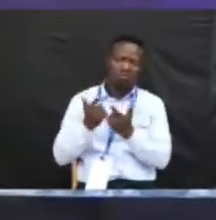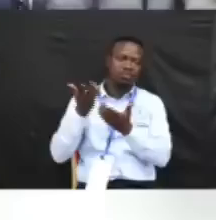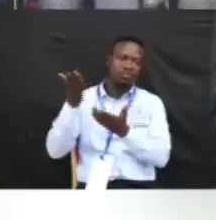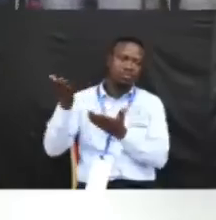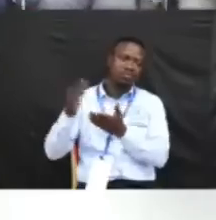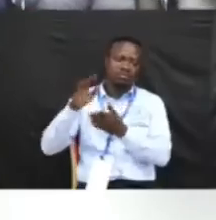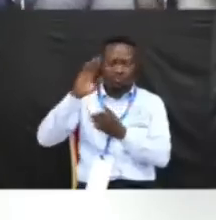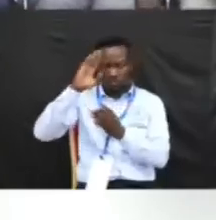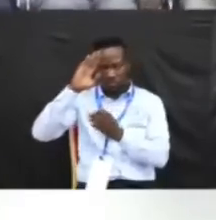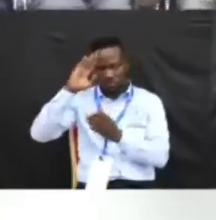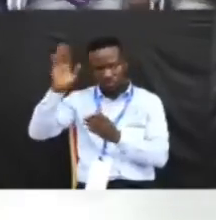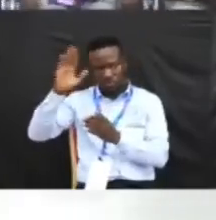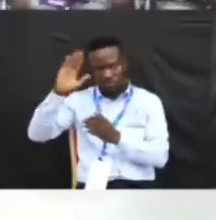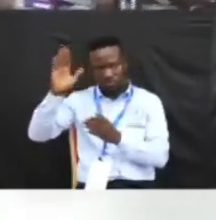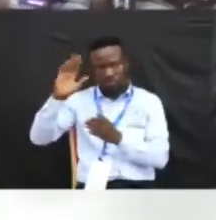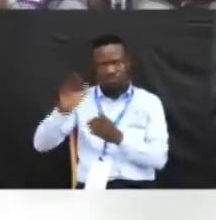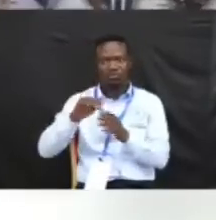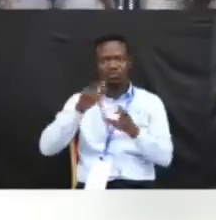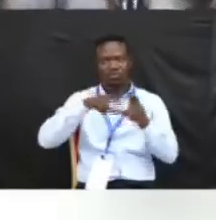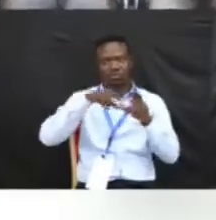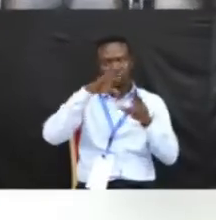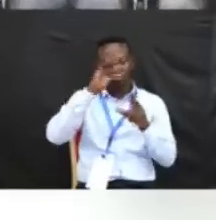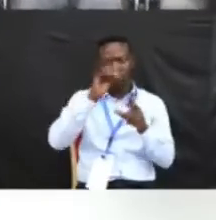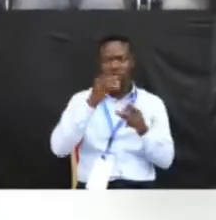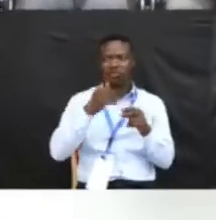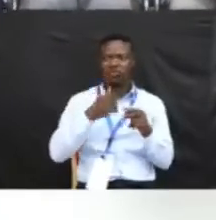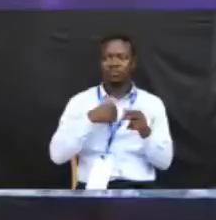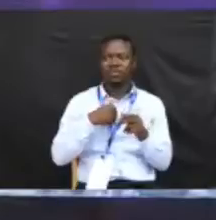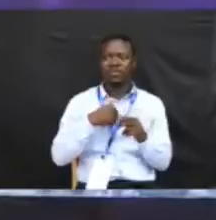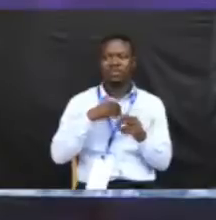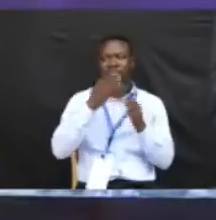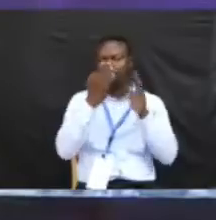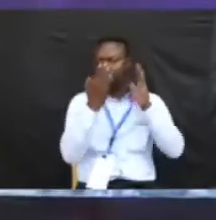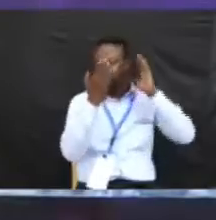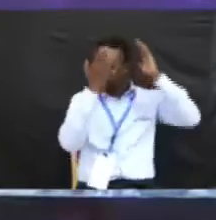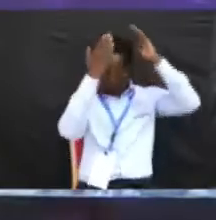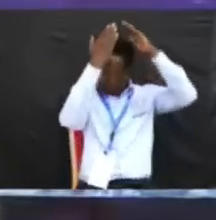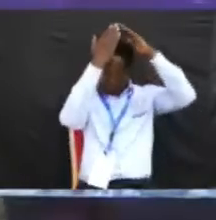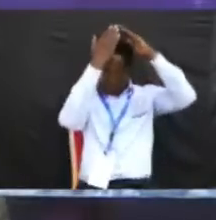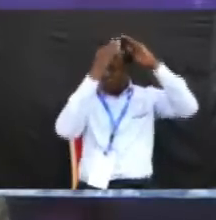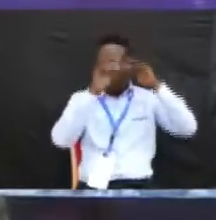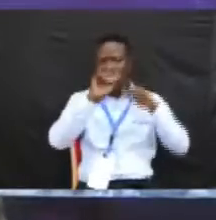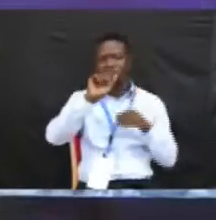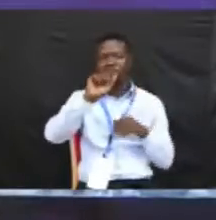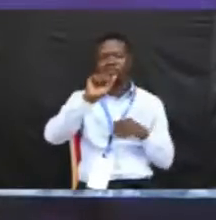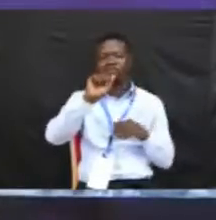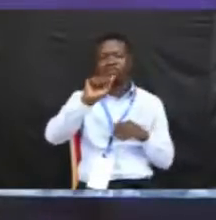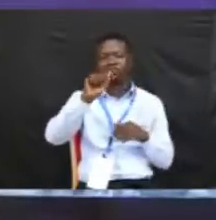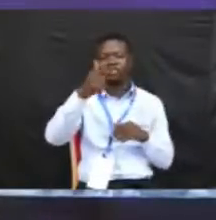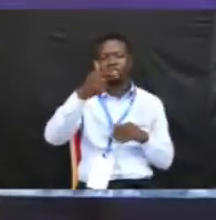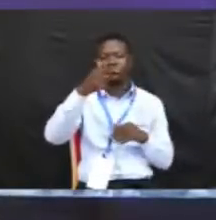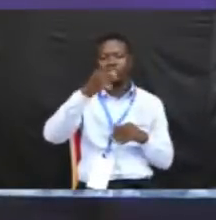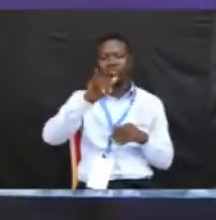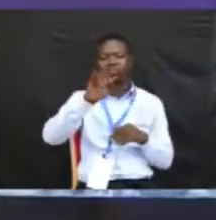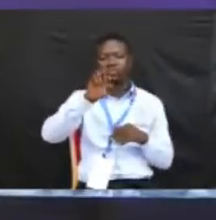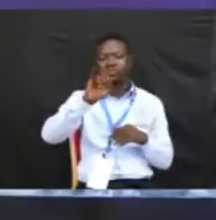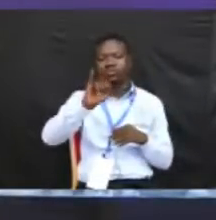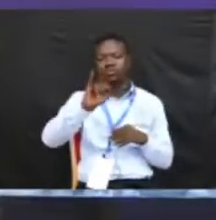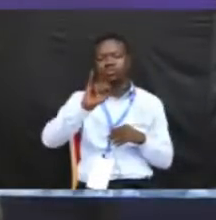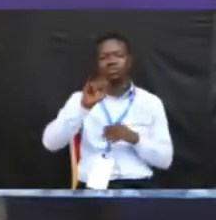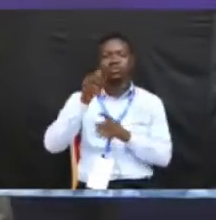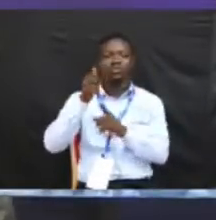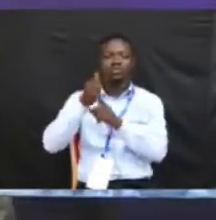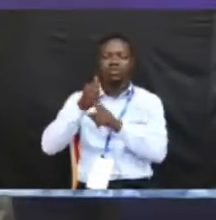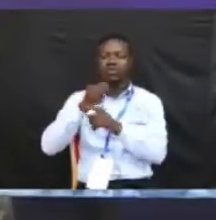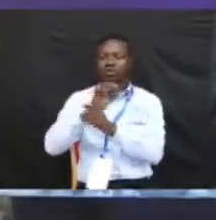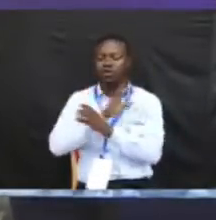you. Chairman, we have Bishop K. Lo Jay the bishop of the Christian Methodist Epic Scopa